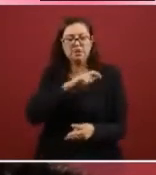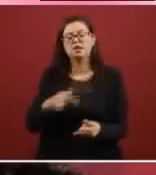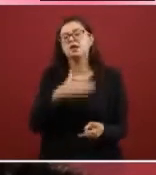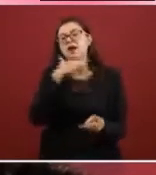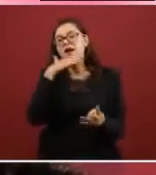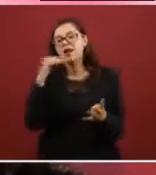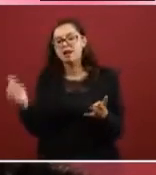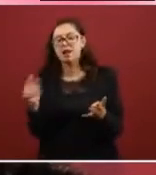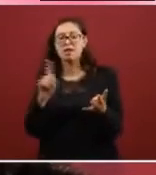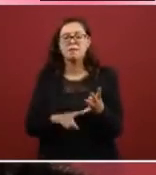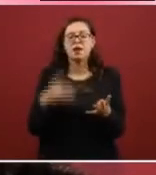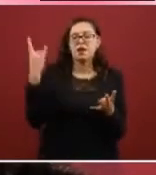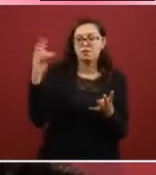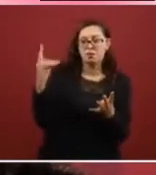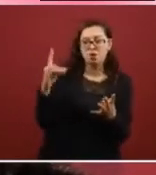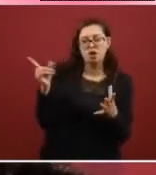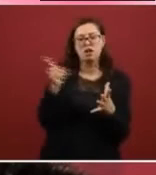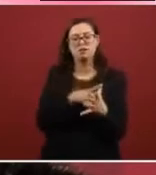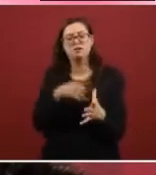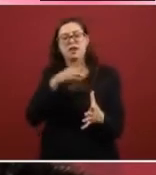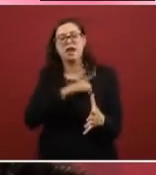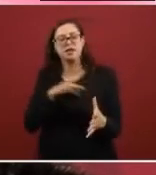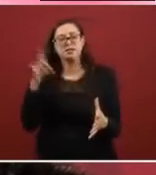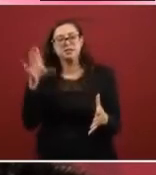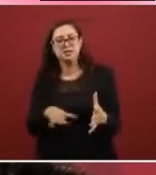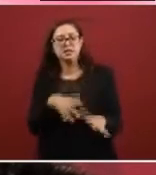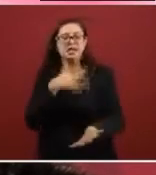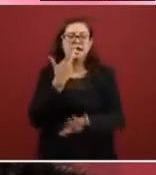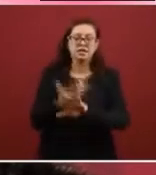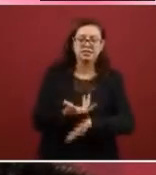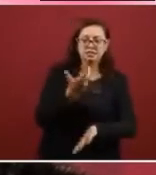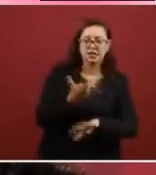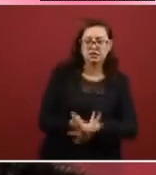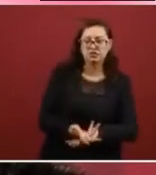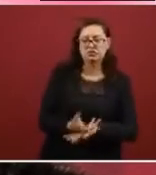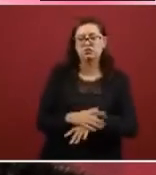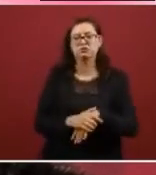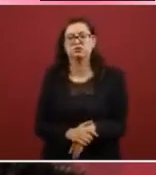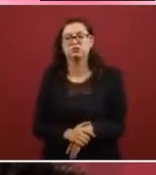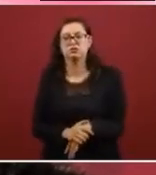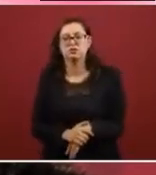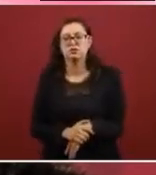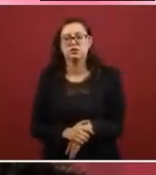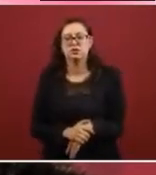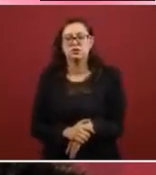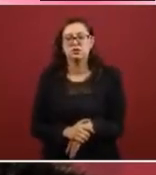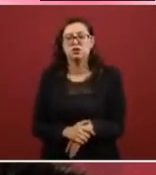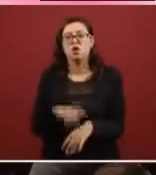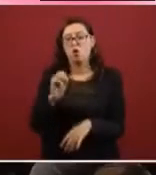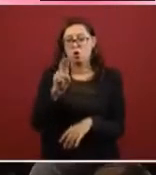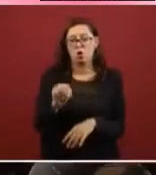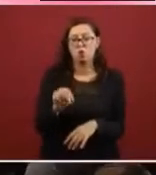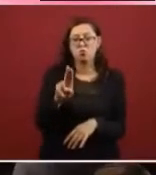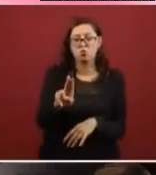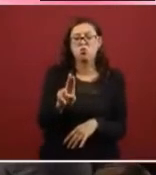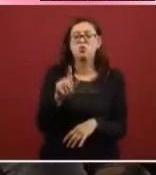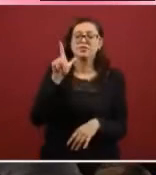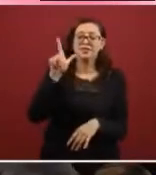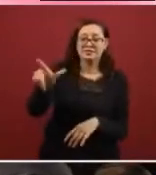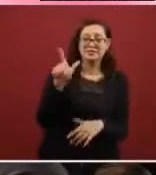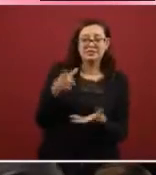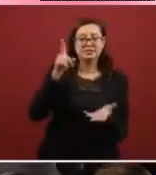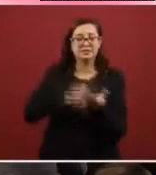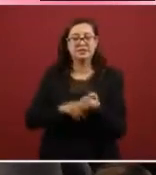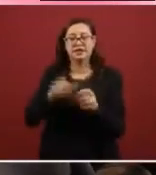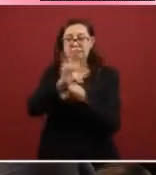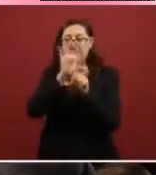Bolivia, Germany, Chile, Bolivia, Estados Chile, Unidos, US, 17 organismos de la Organización de las Naciones Unidas from